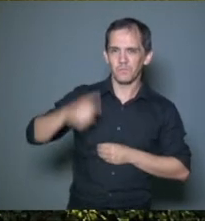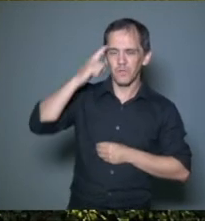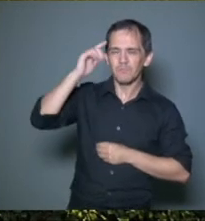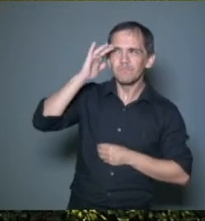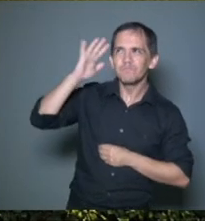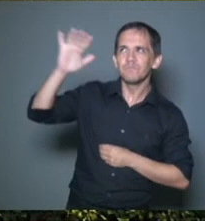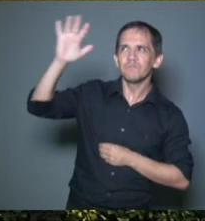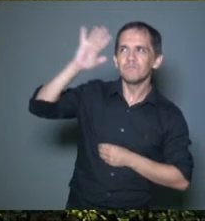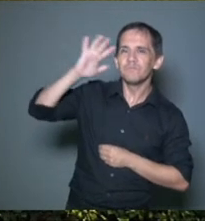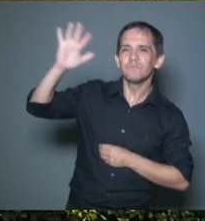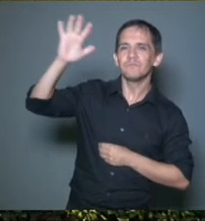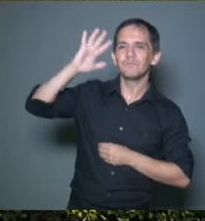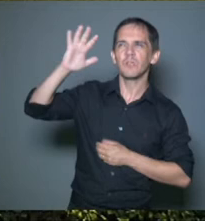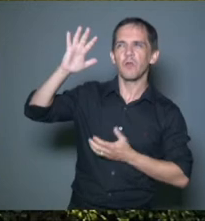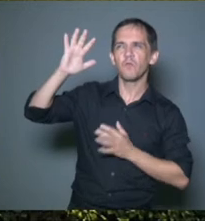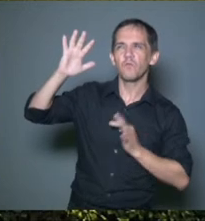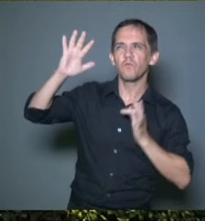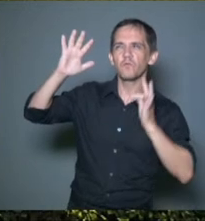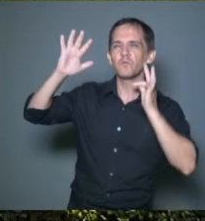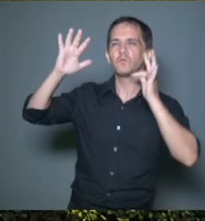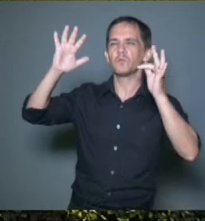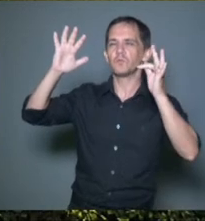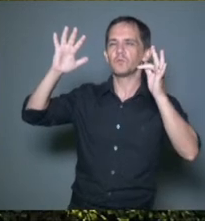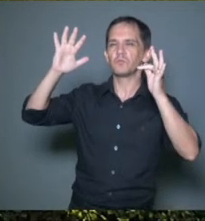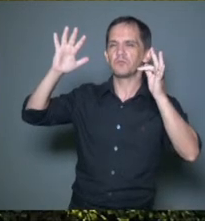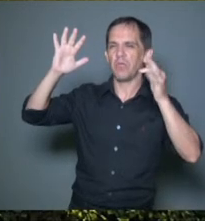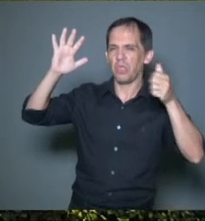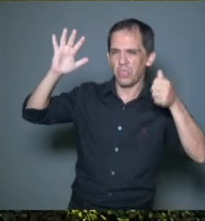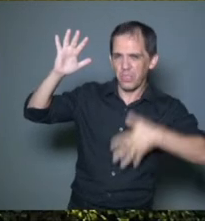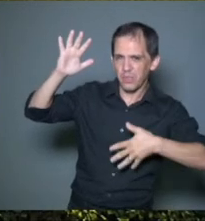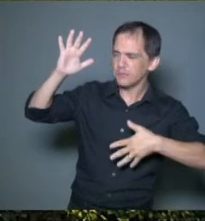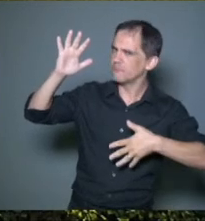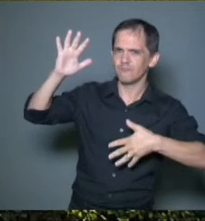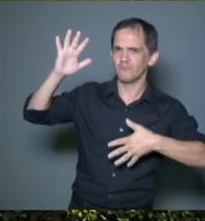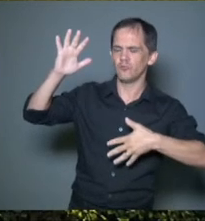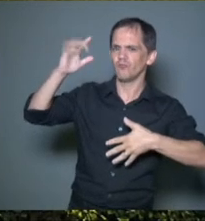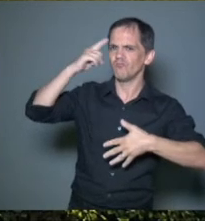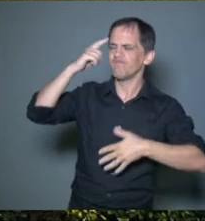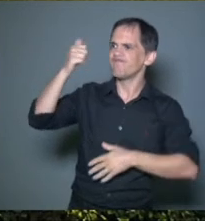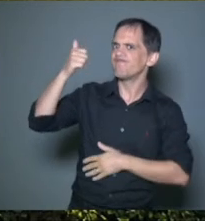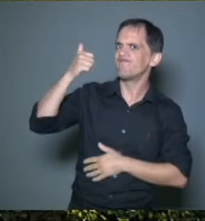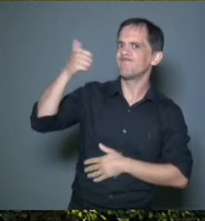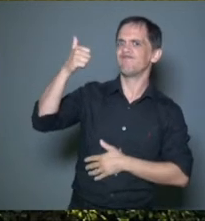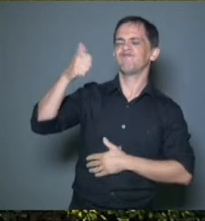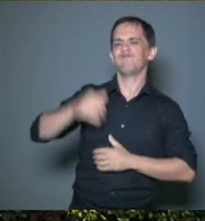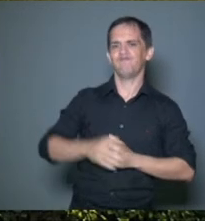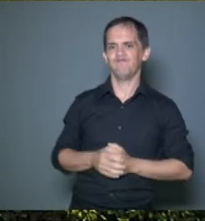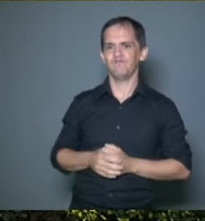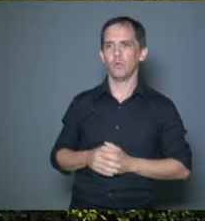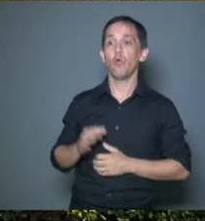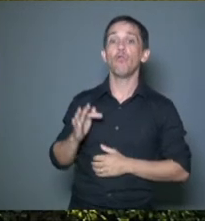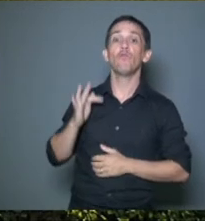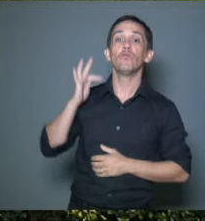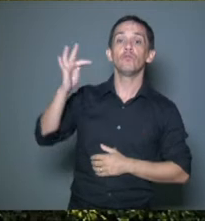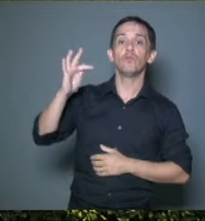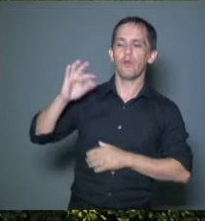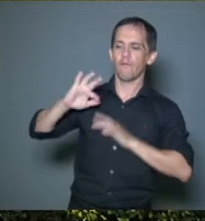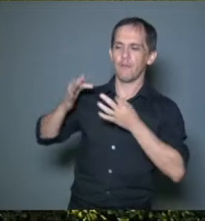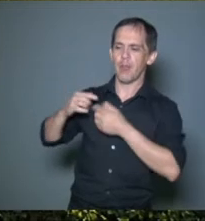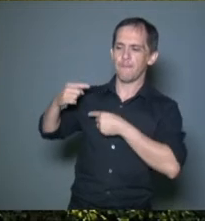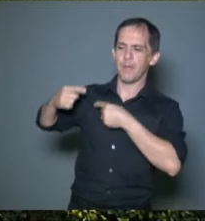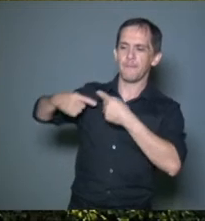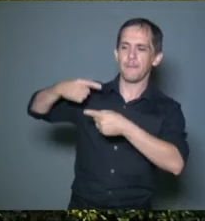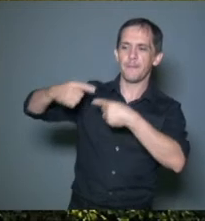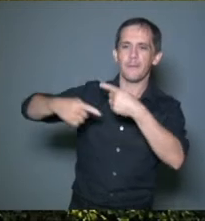We like to reinforce our big dream at SLC because this message says a lot. How can you